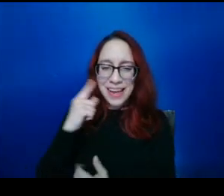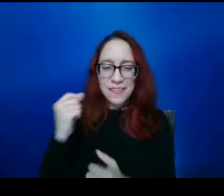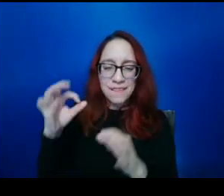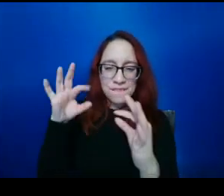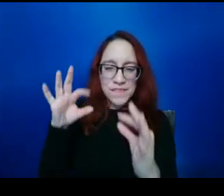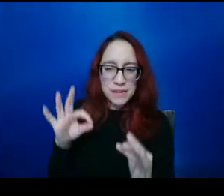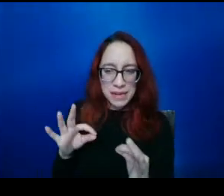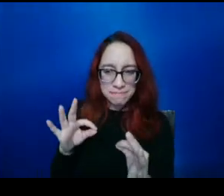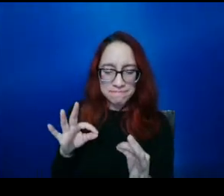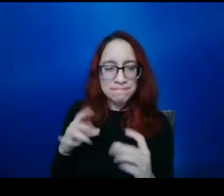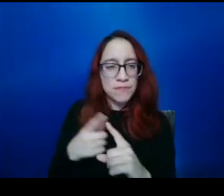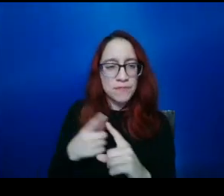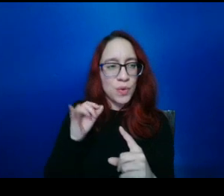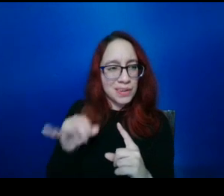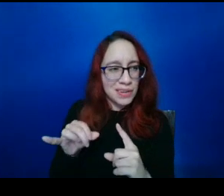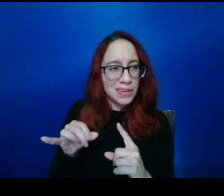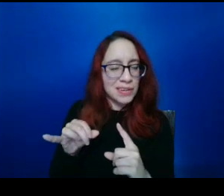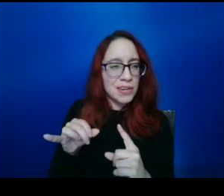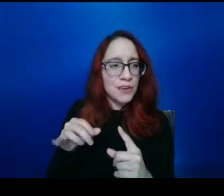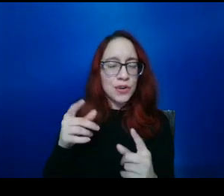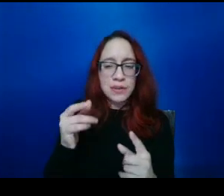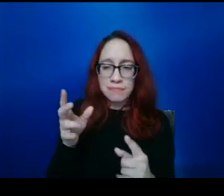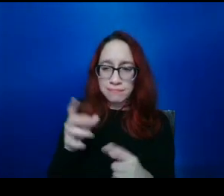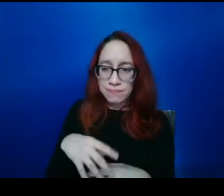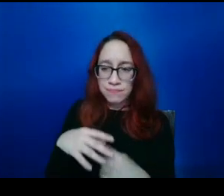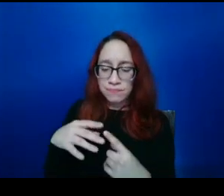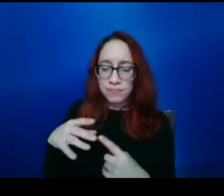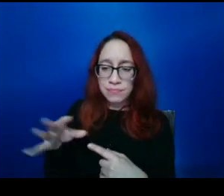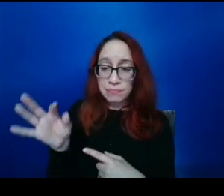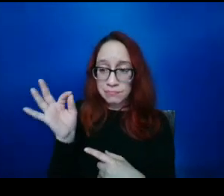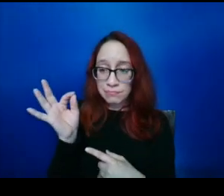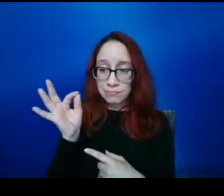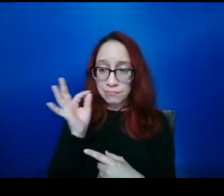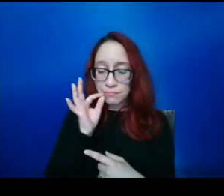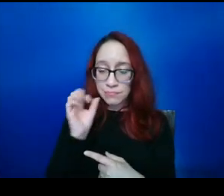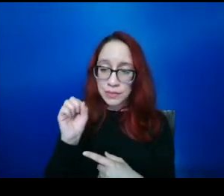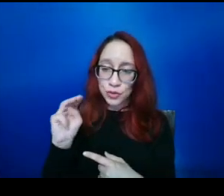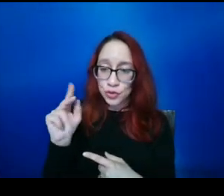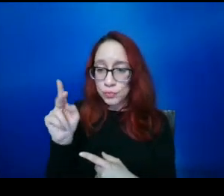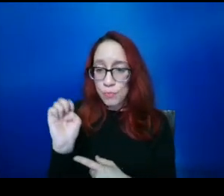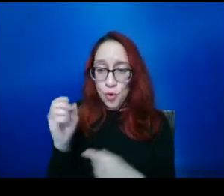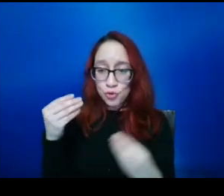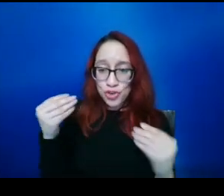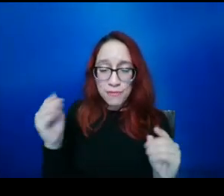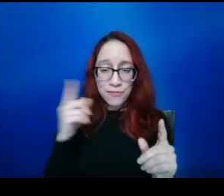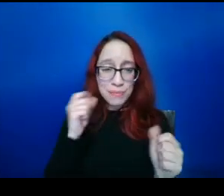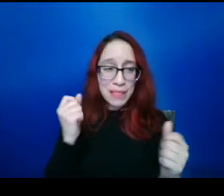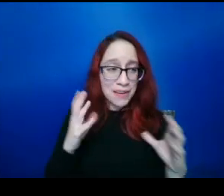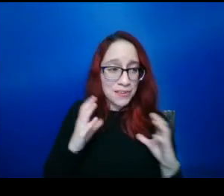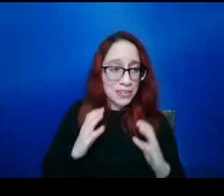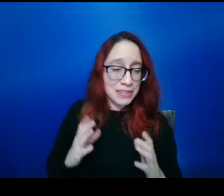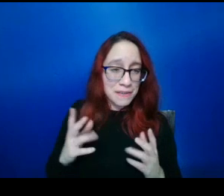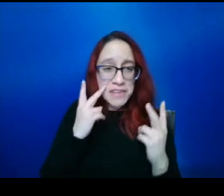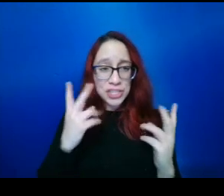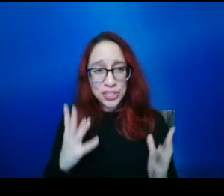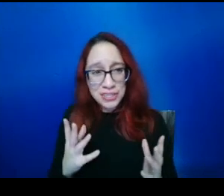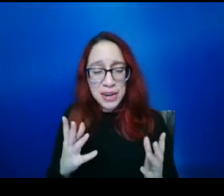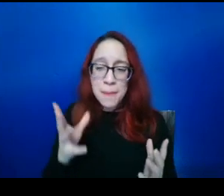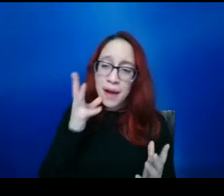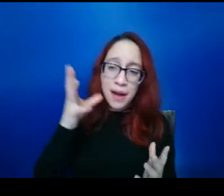feedback for the smoke shop over there on Federal and Ocean. It's an eyesore. I'm hearing it from constituents, visitors,